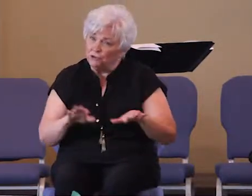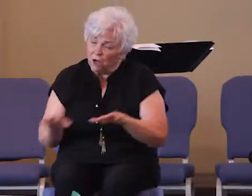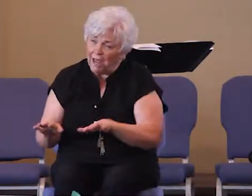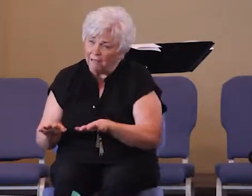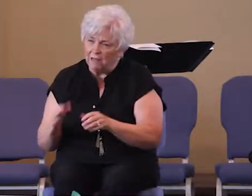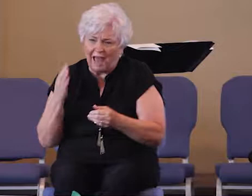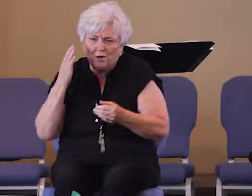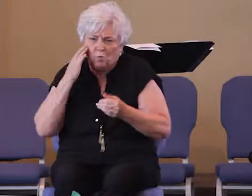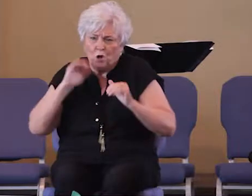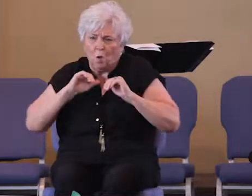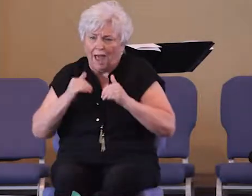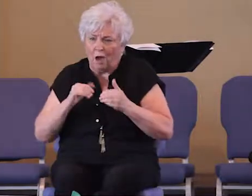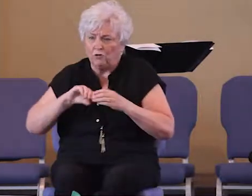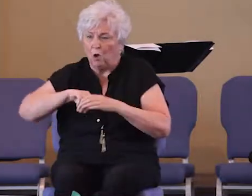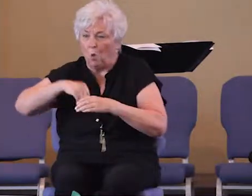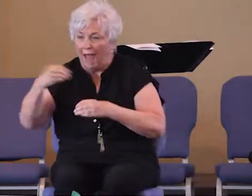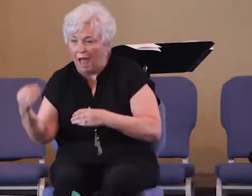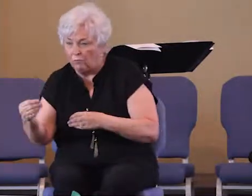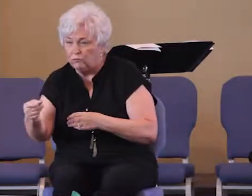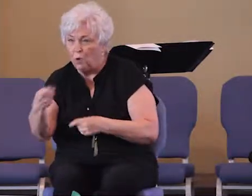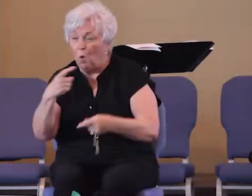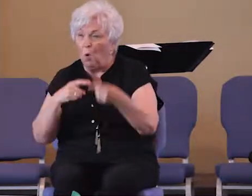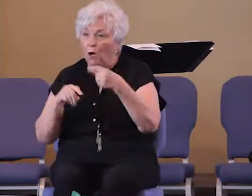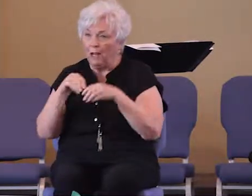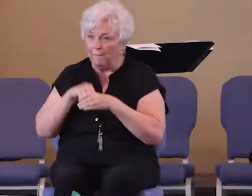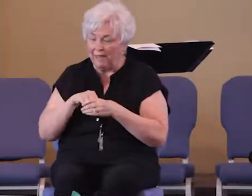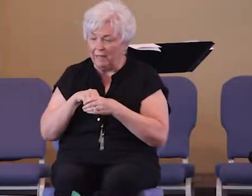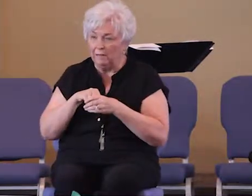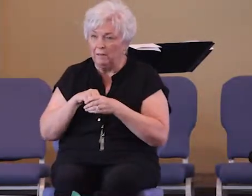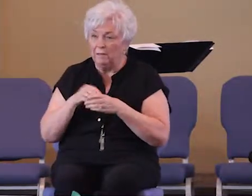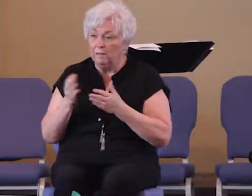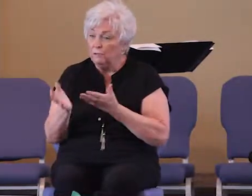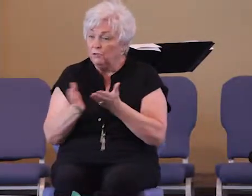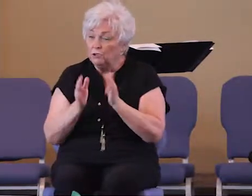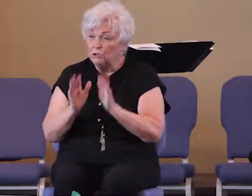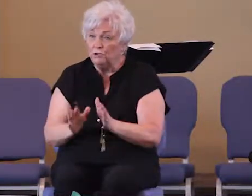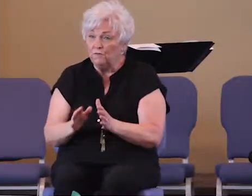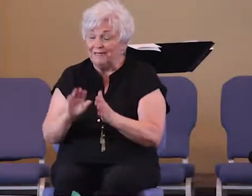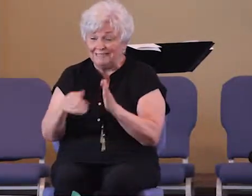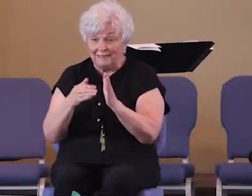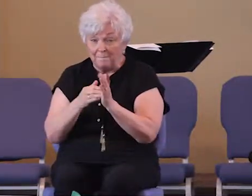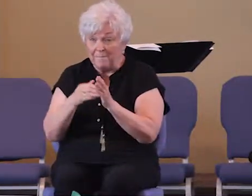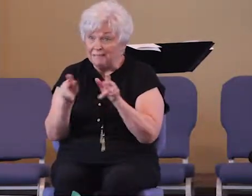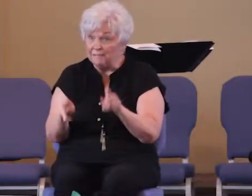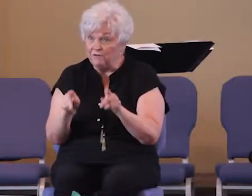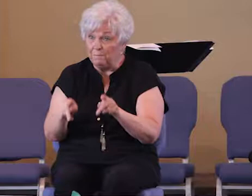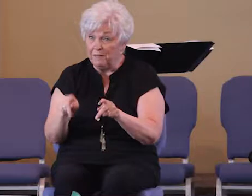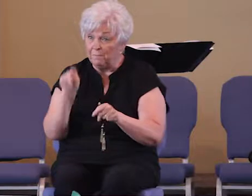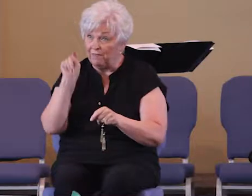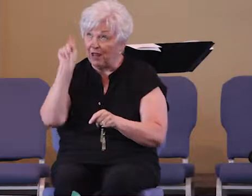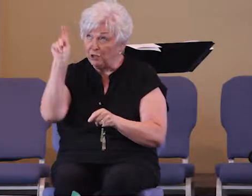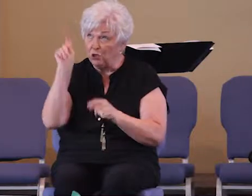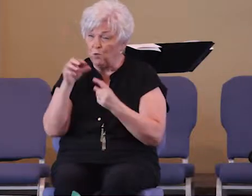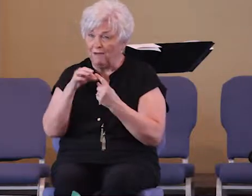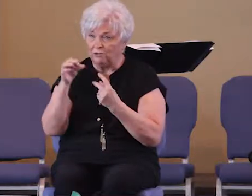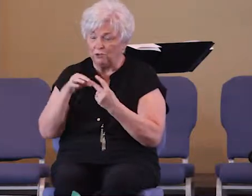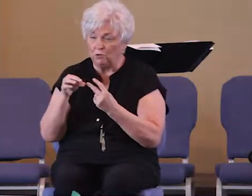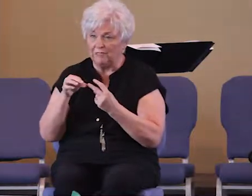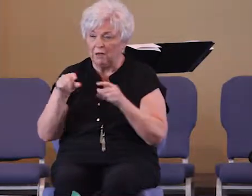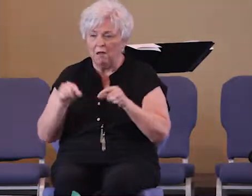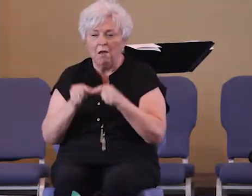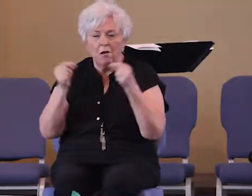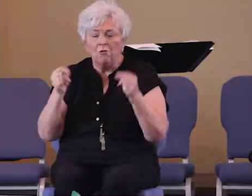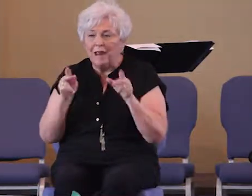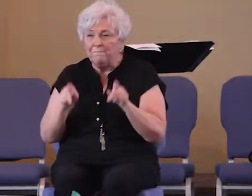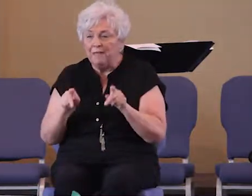out or come in. Your servant is in the midst of your people, which you have chosen, a great people who are too